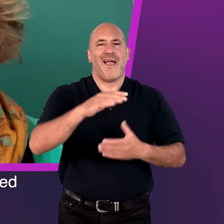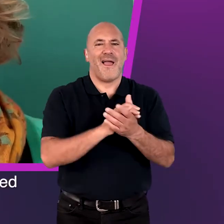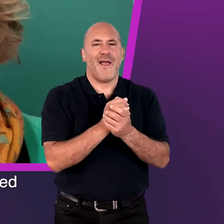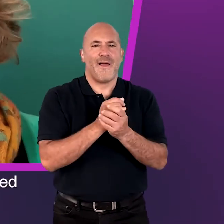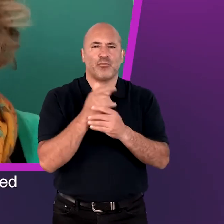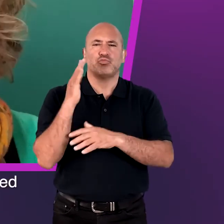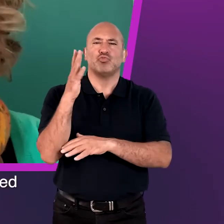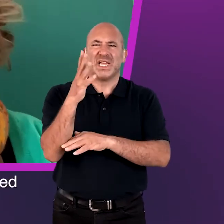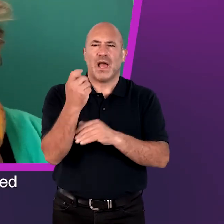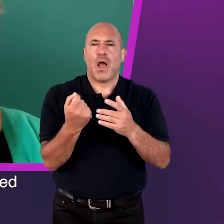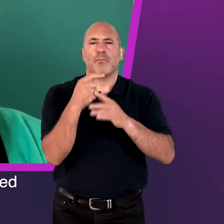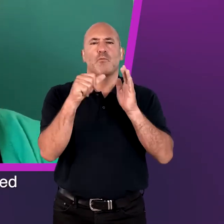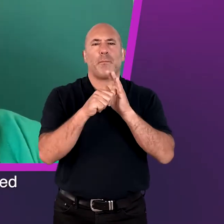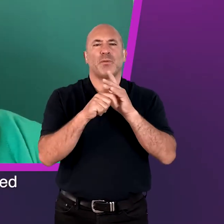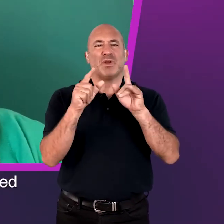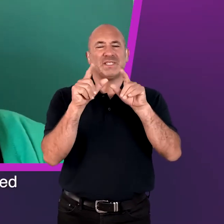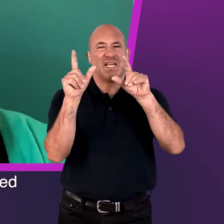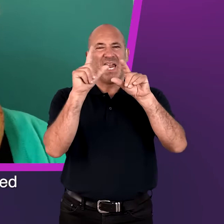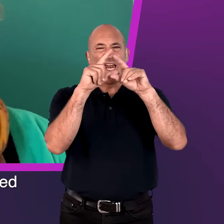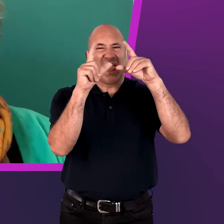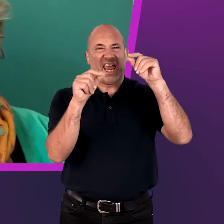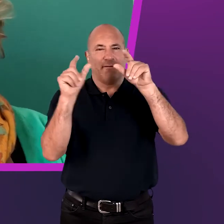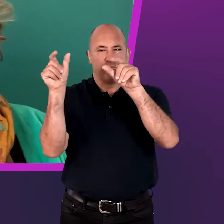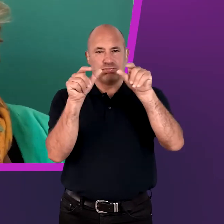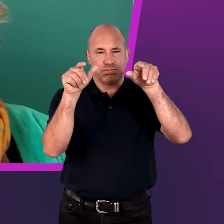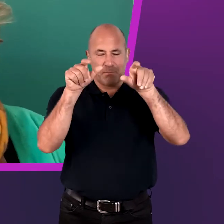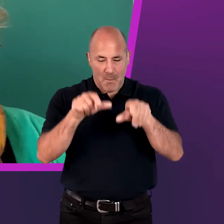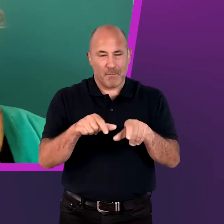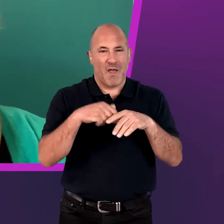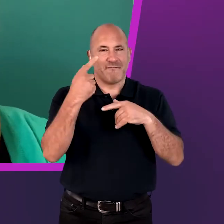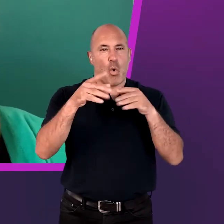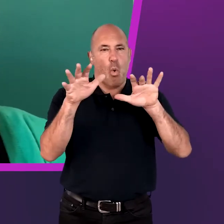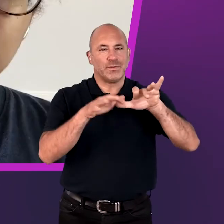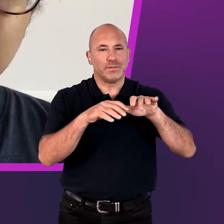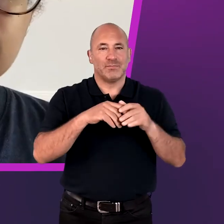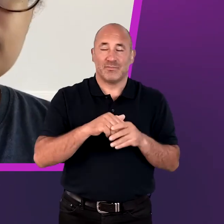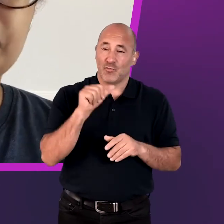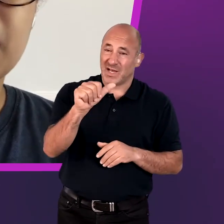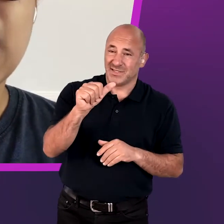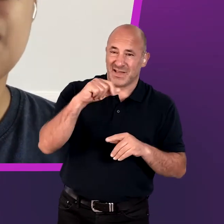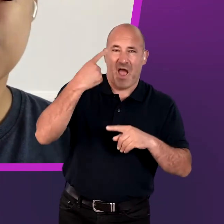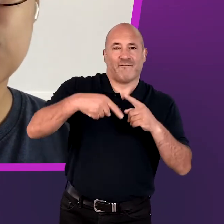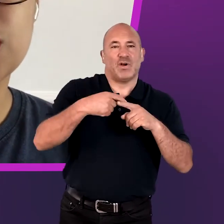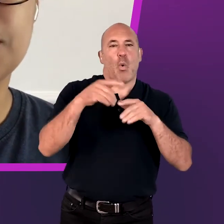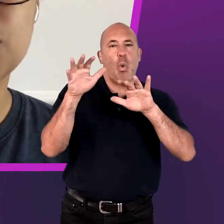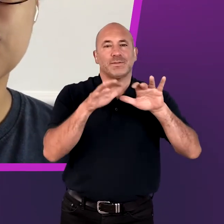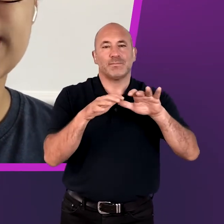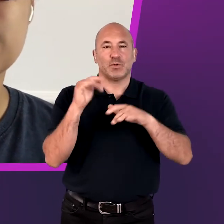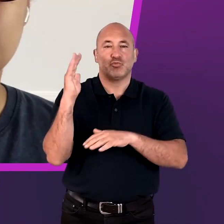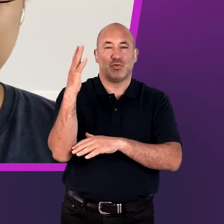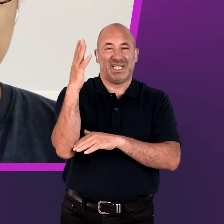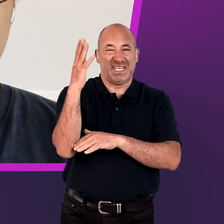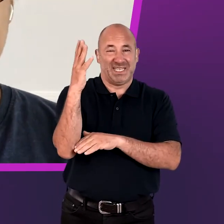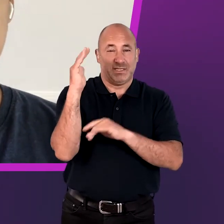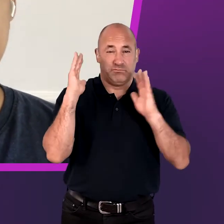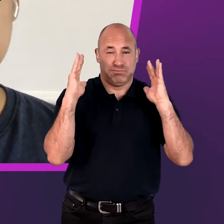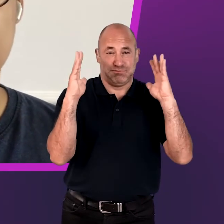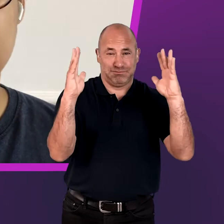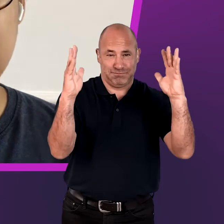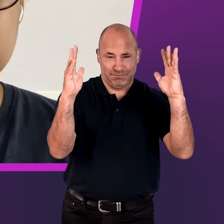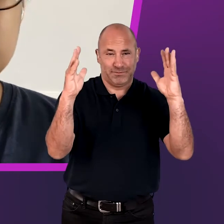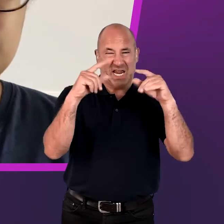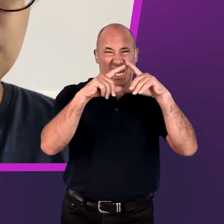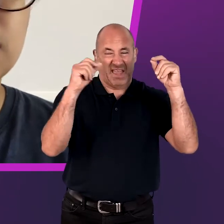Sarah, another issue caused by trees is the leaves which fall on the line every autumn. Yes, every autumn the trees that grow along the railway